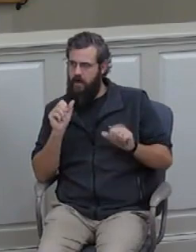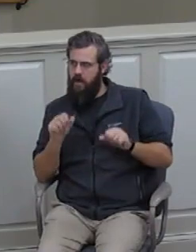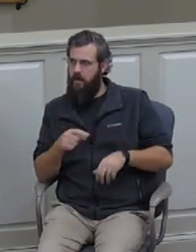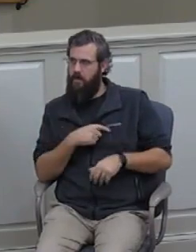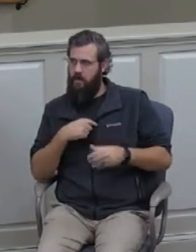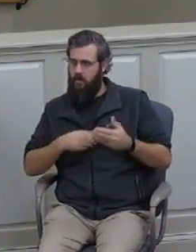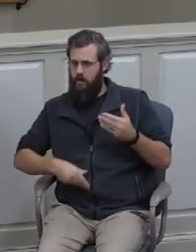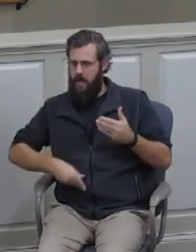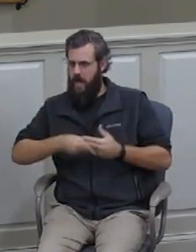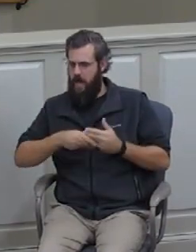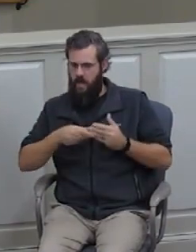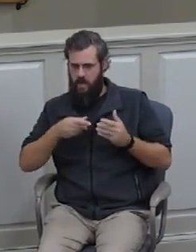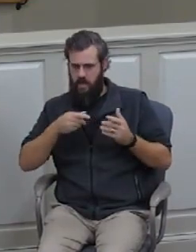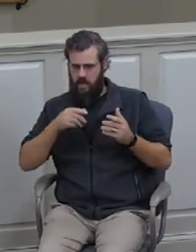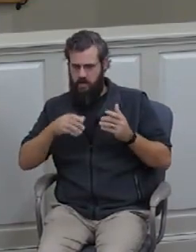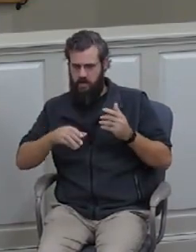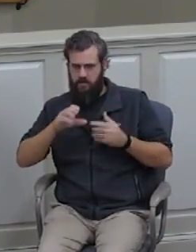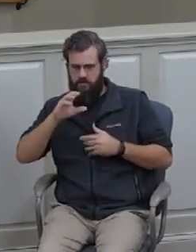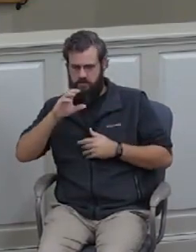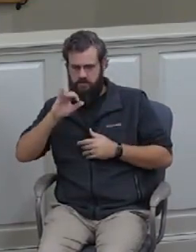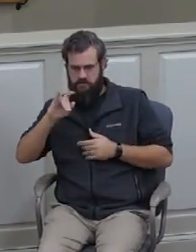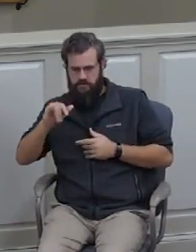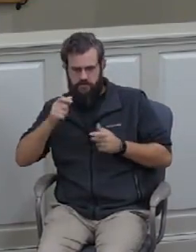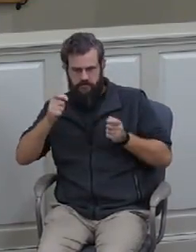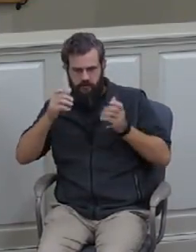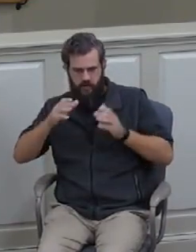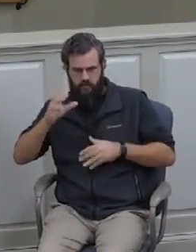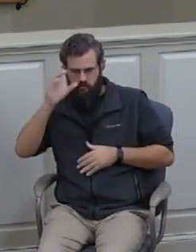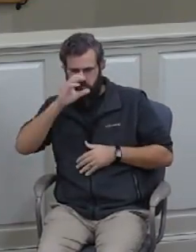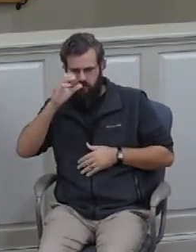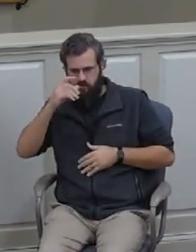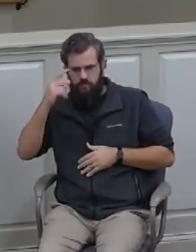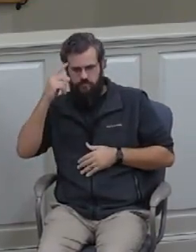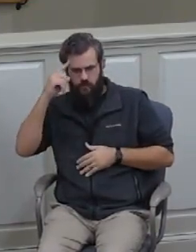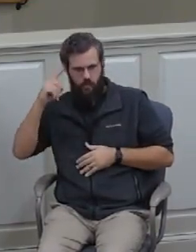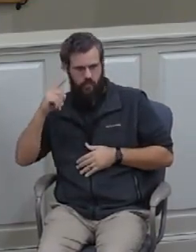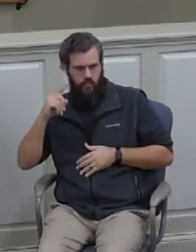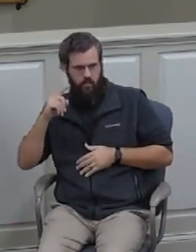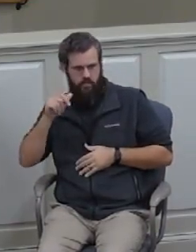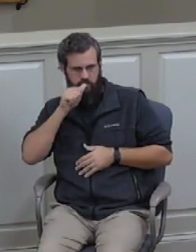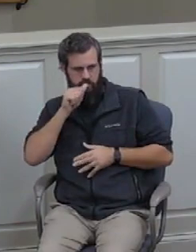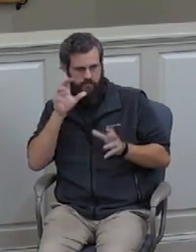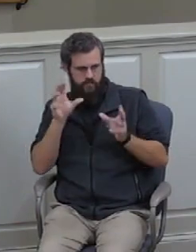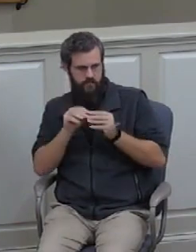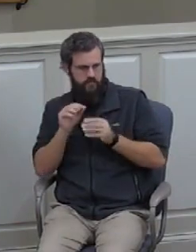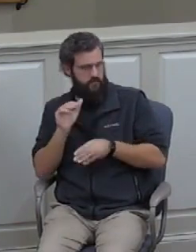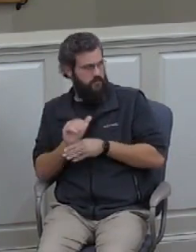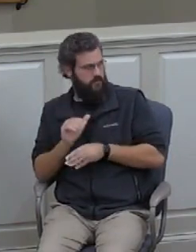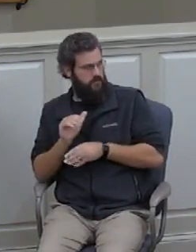the city manager's search to the call for executive session tonight?